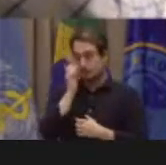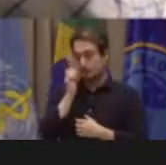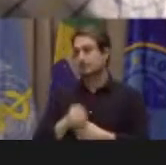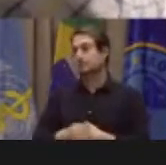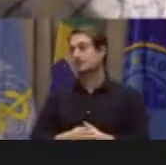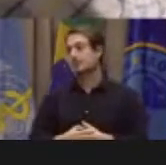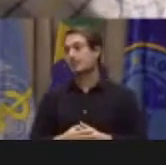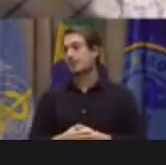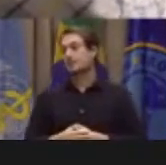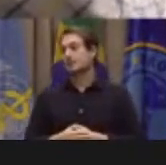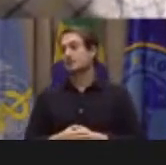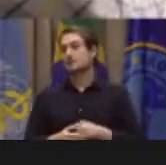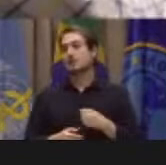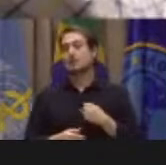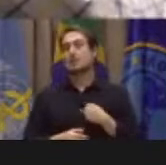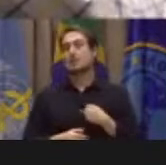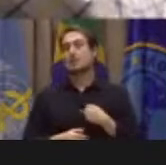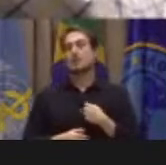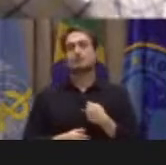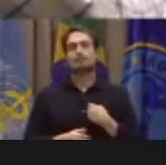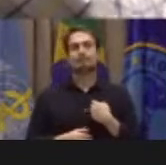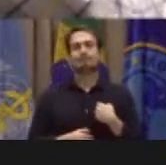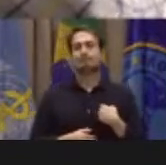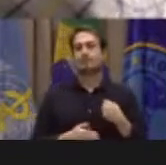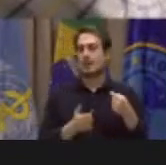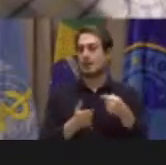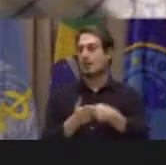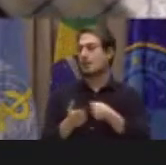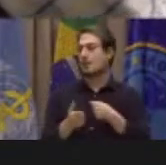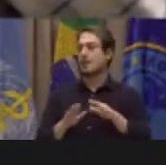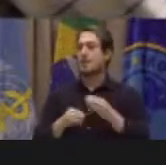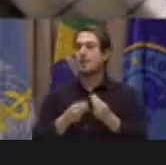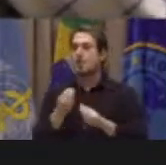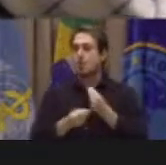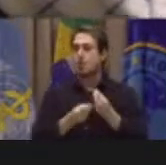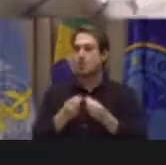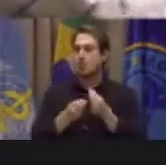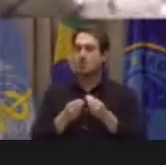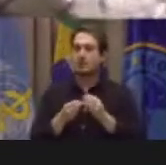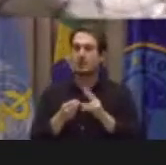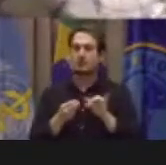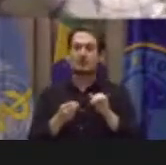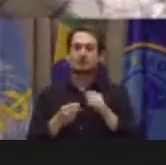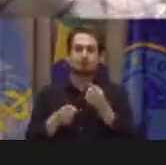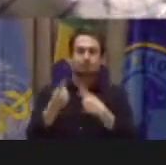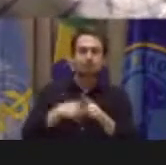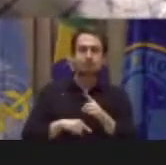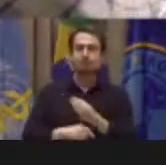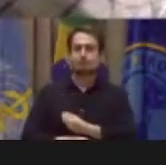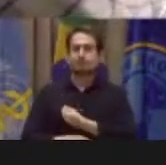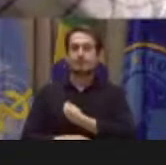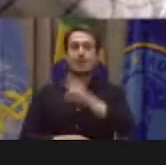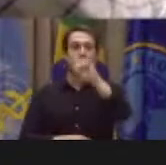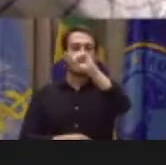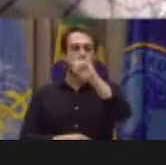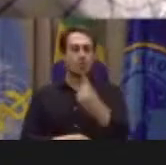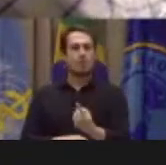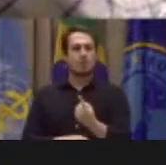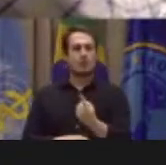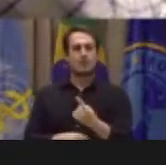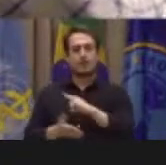in IBC. But the question that I have is, when are we going to have this challenge to make